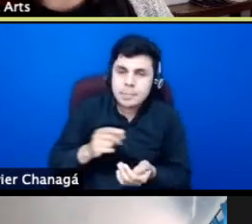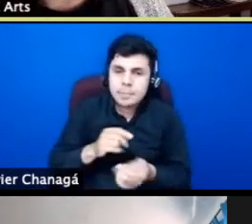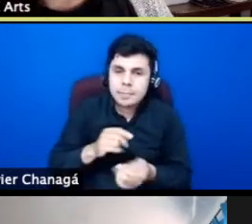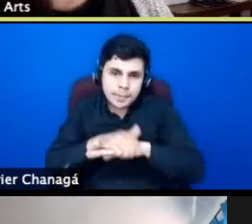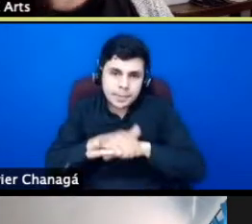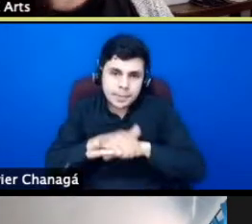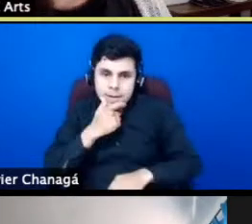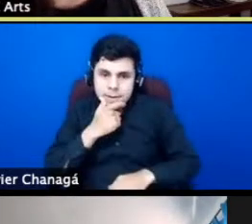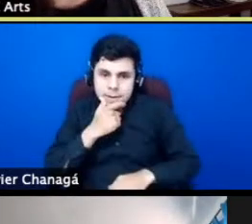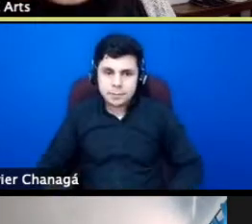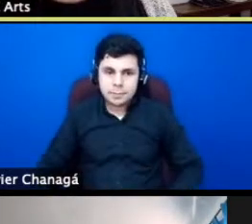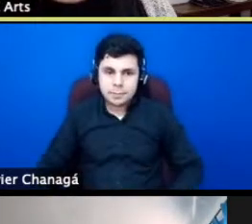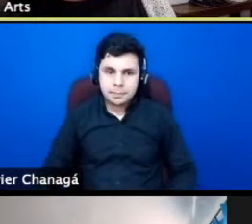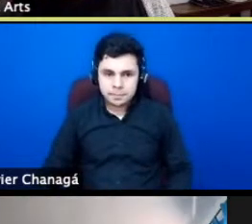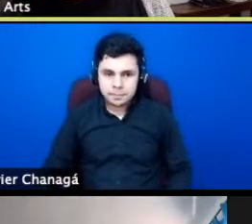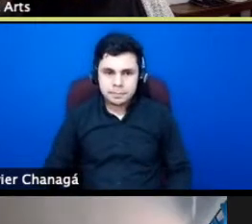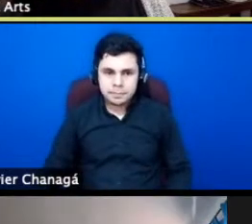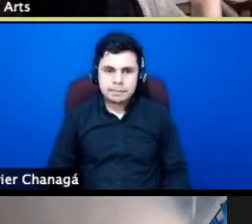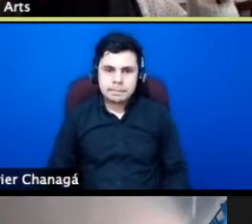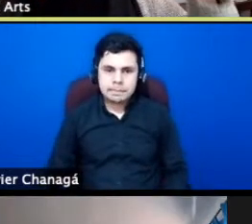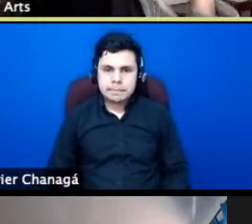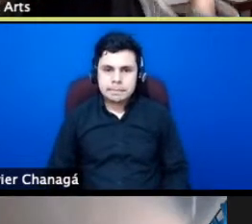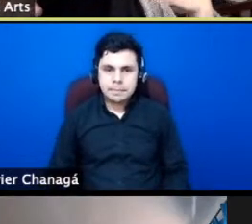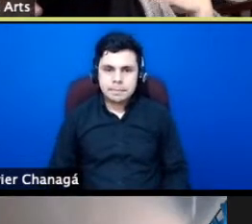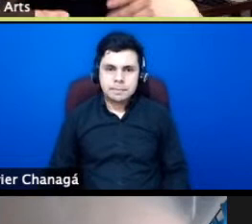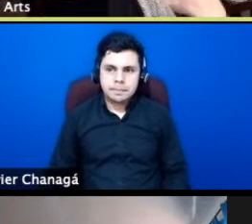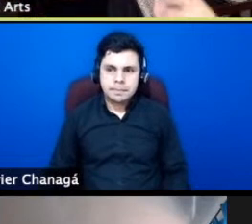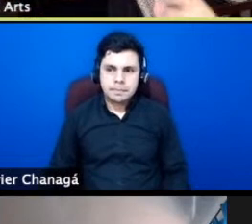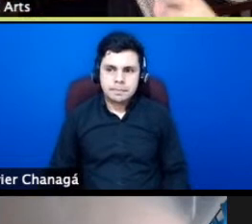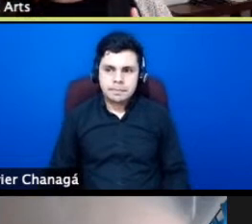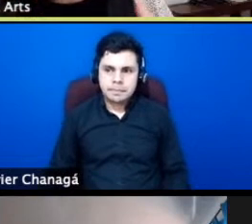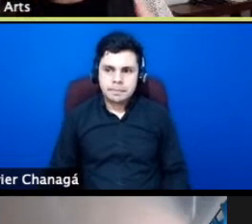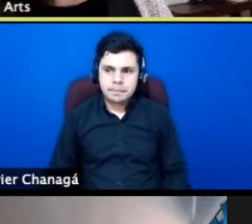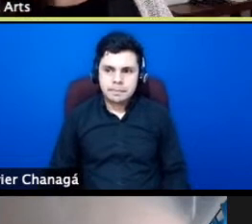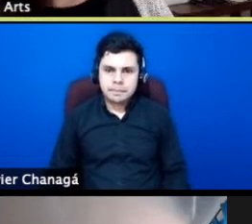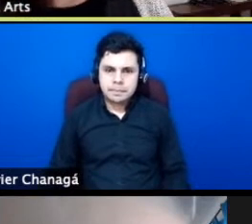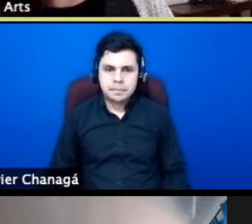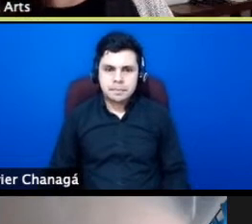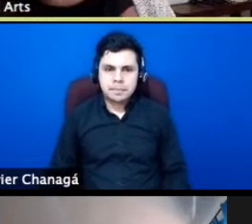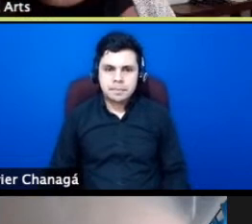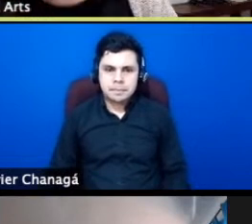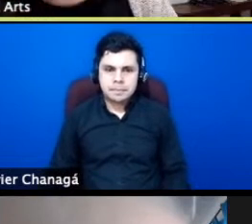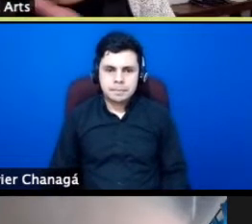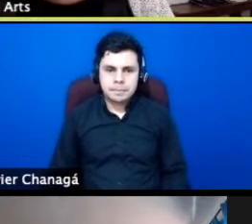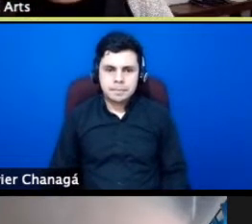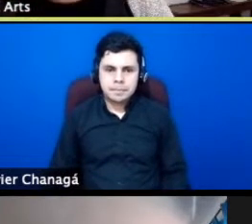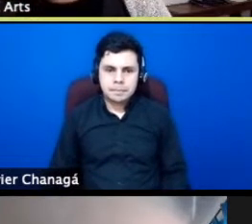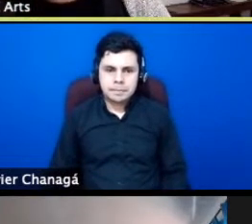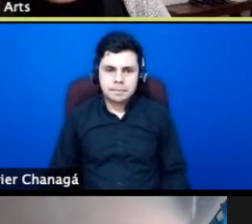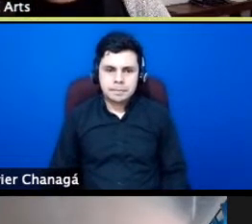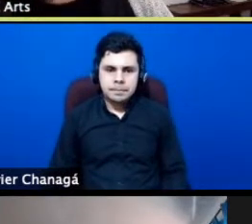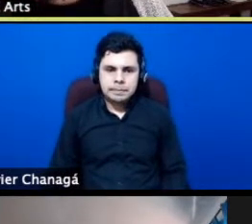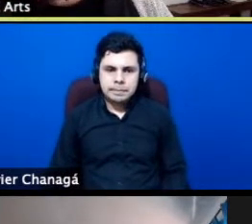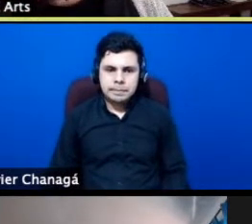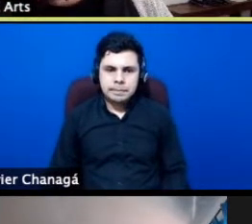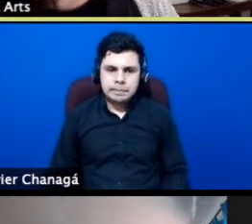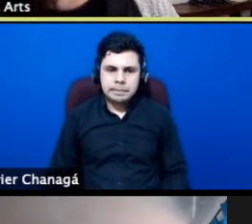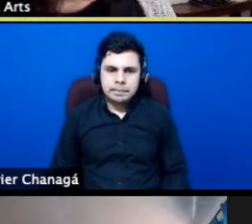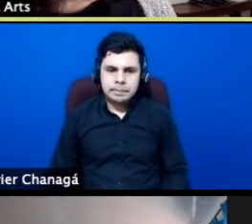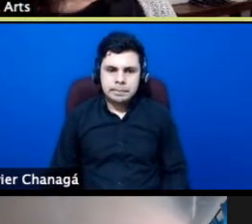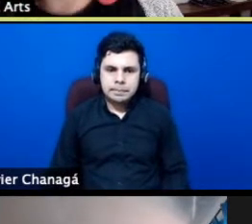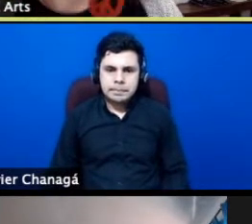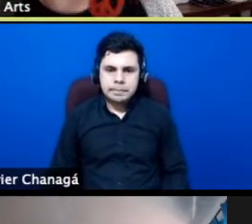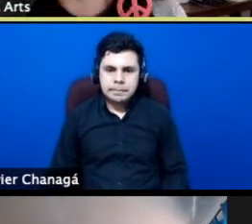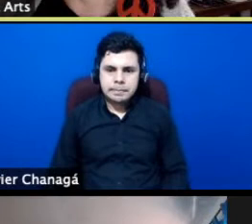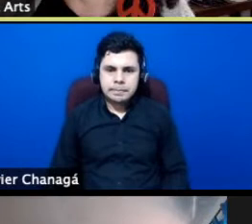the possibility of us to see through the difficult situations that we had experienced and live. No entendí lo